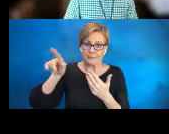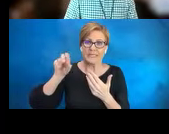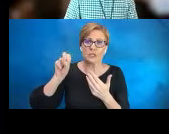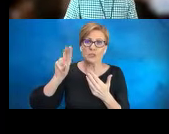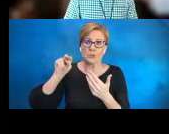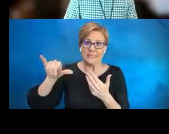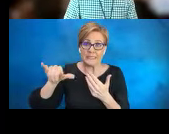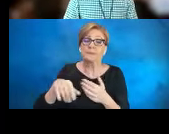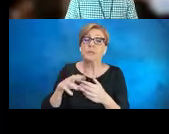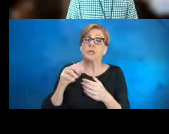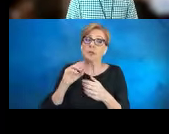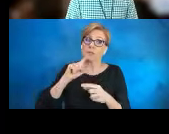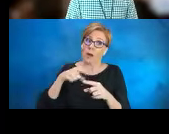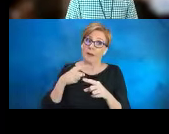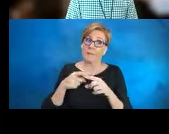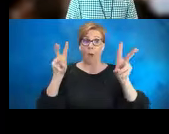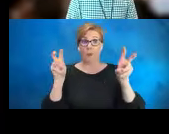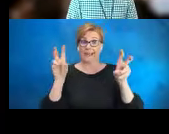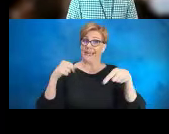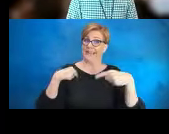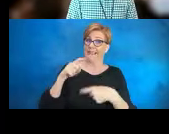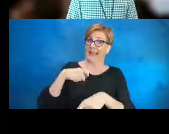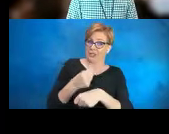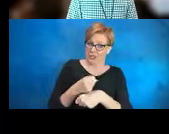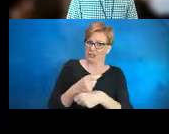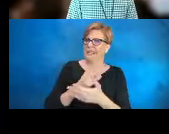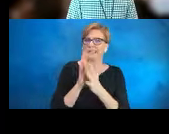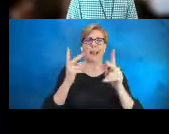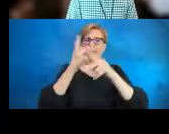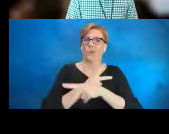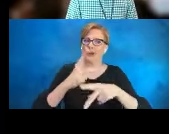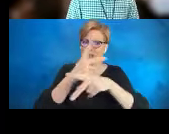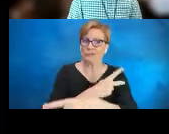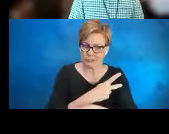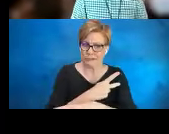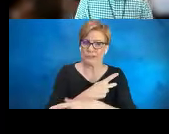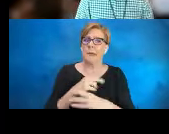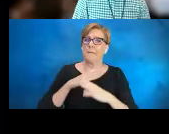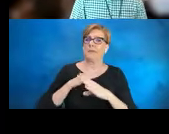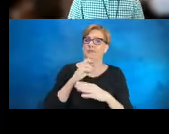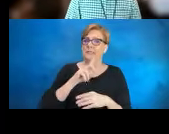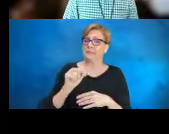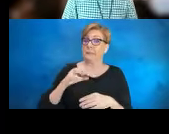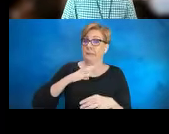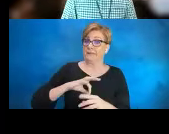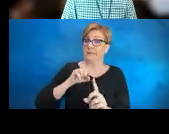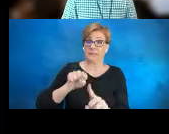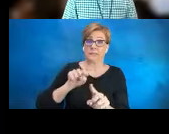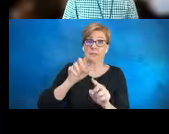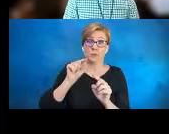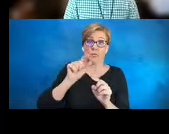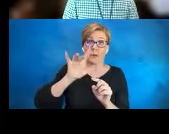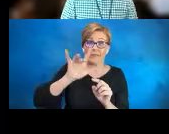in 2025. There is a QR code to scan for the full report, and there's also a link in the chat.